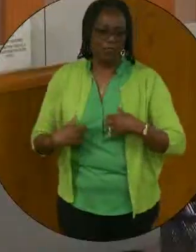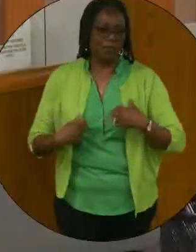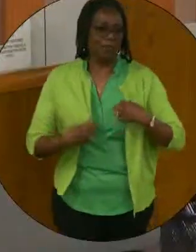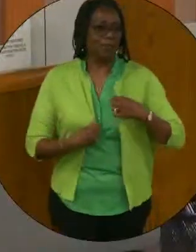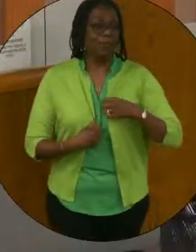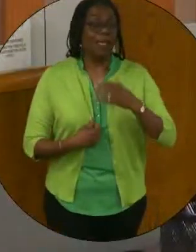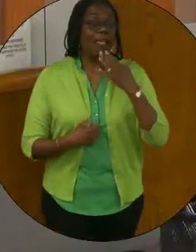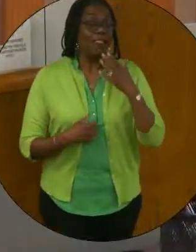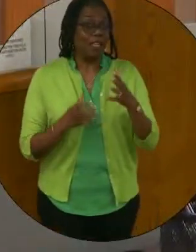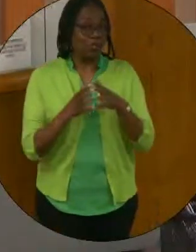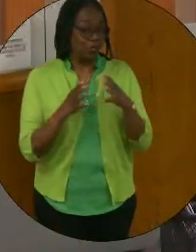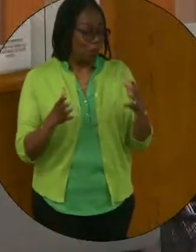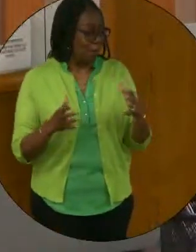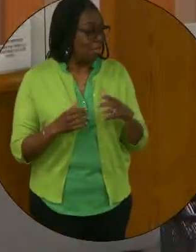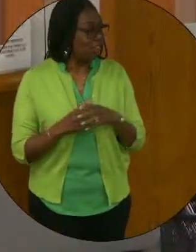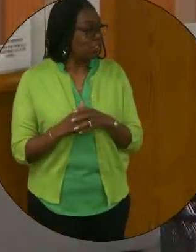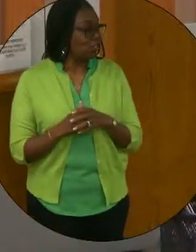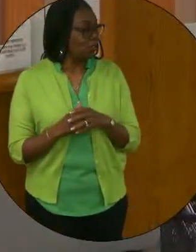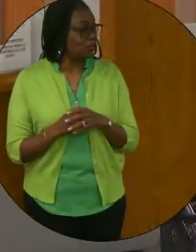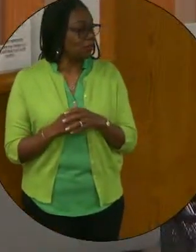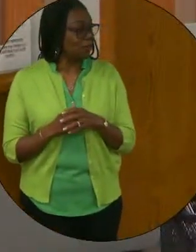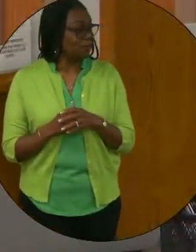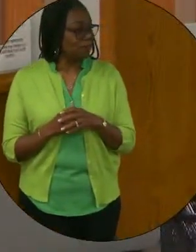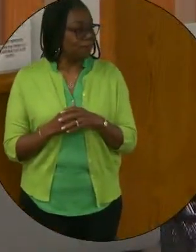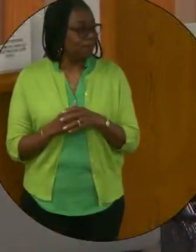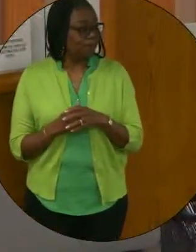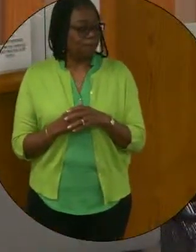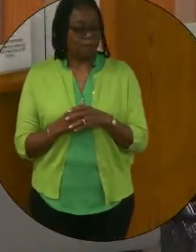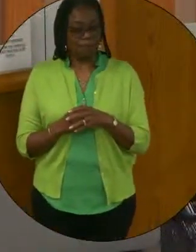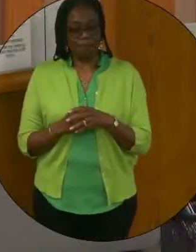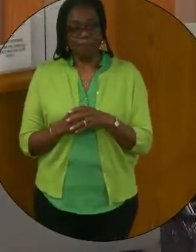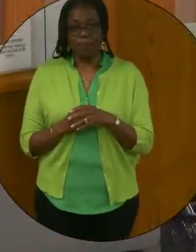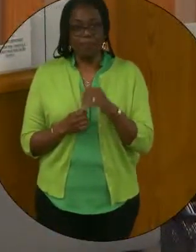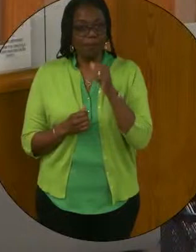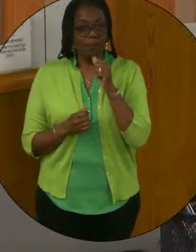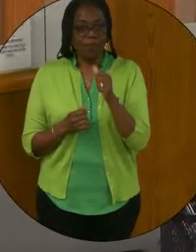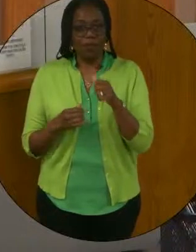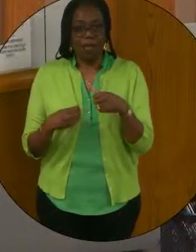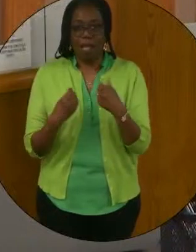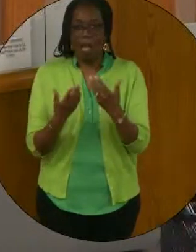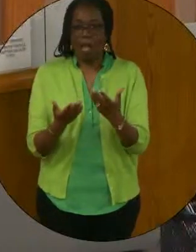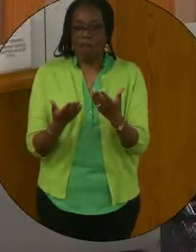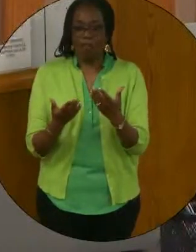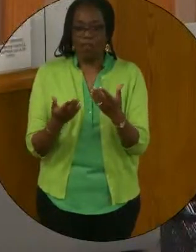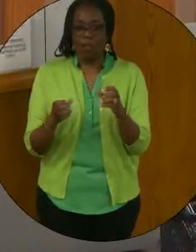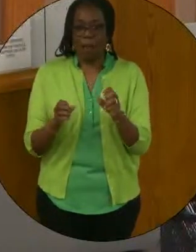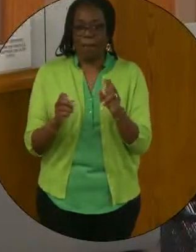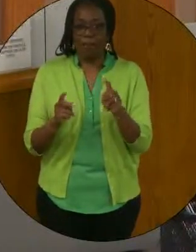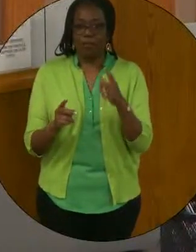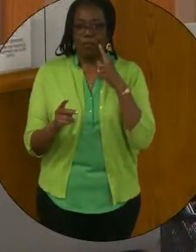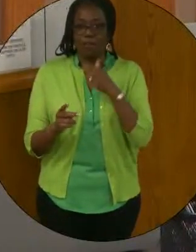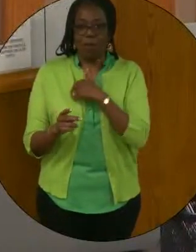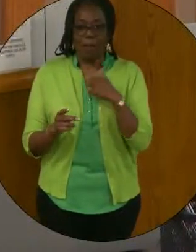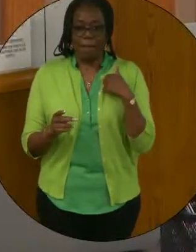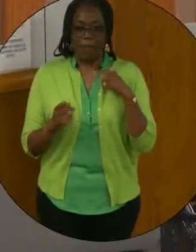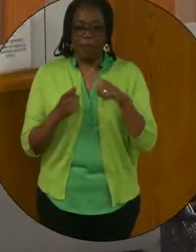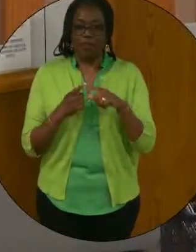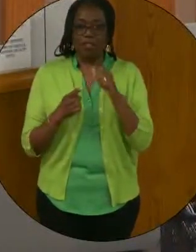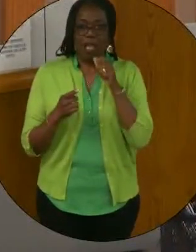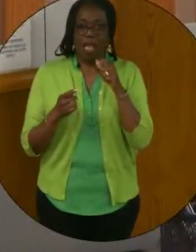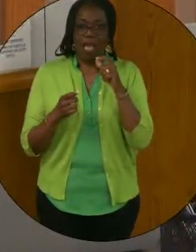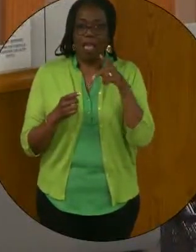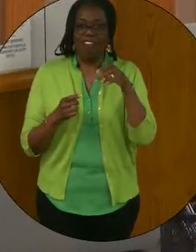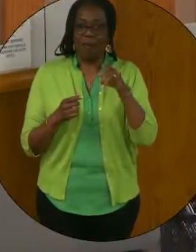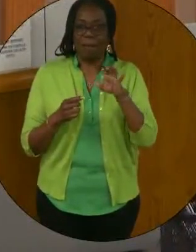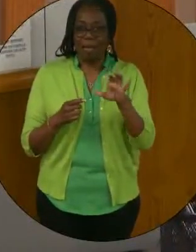much, everyone. I do not have, forgive me, I did not offer an opportunity for members of the public, if they wish to